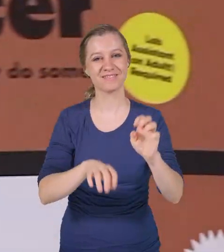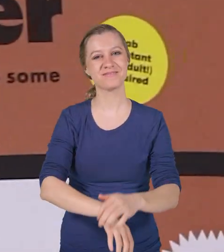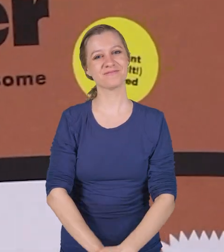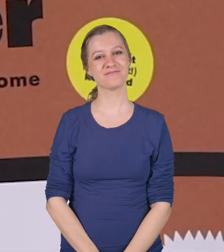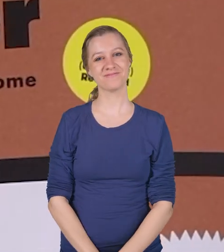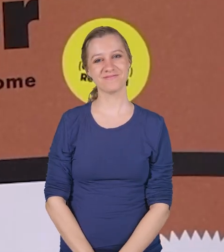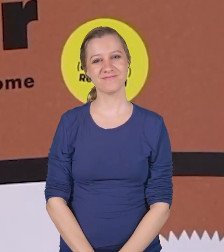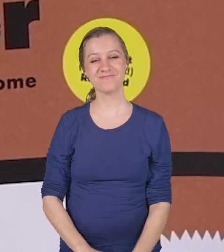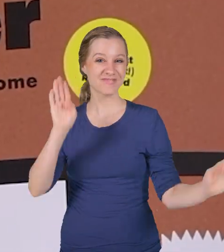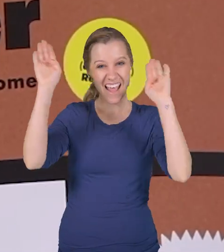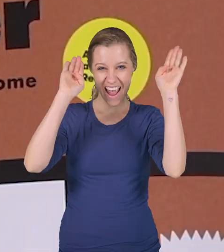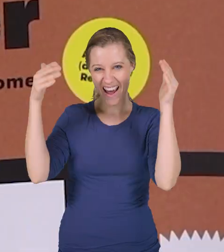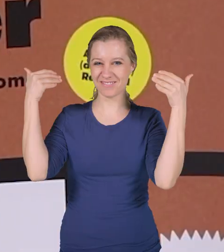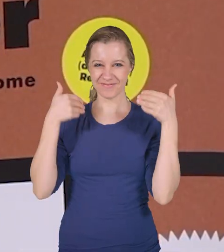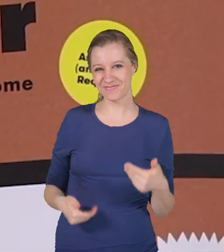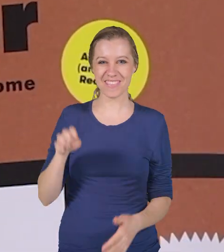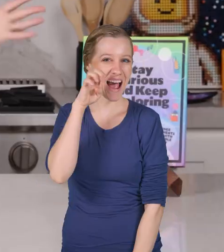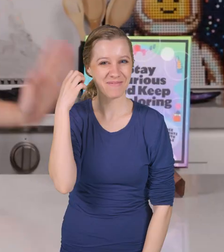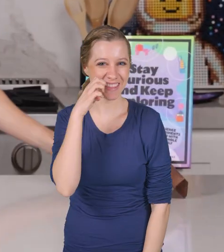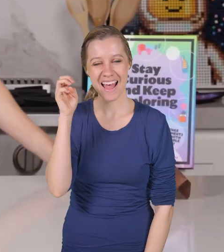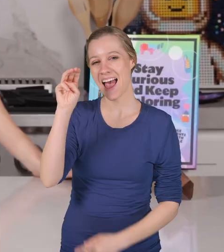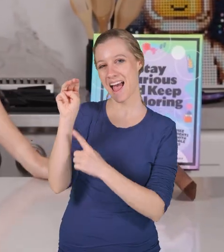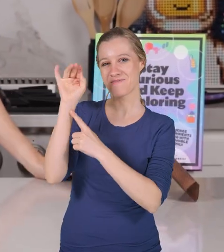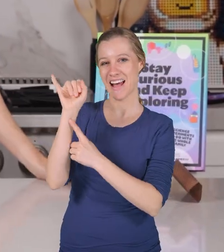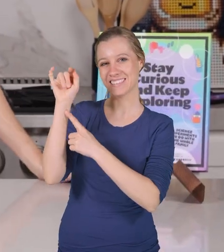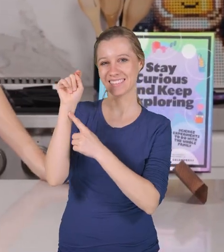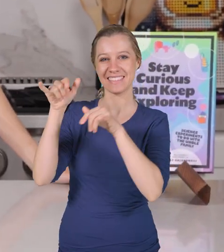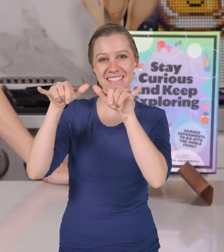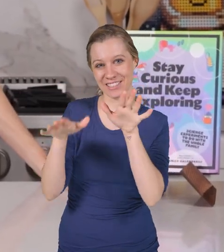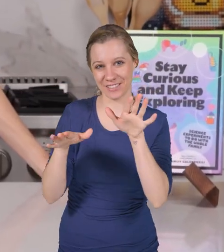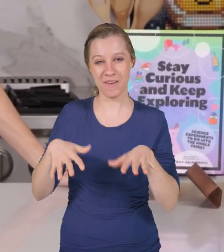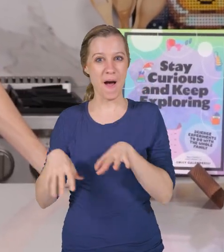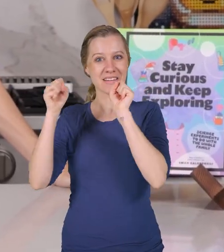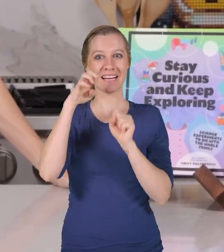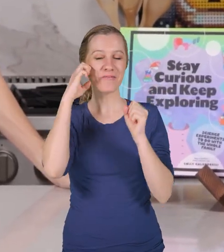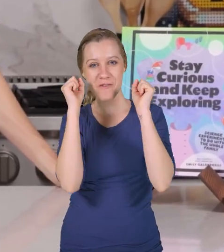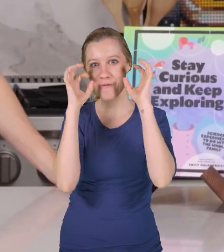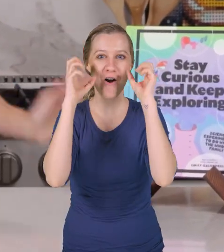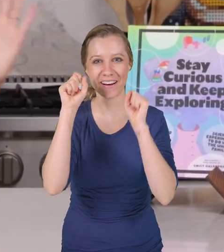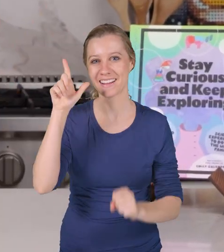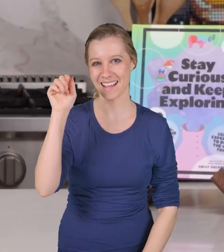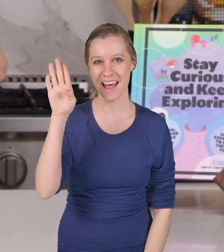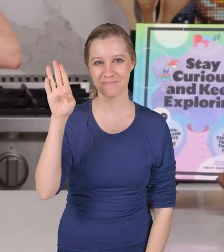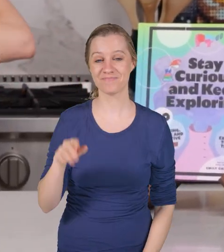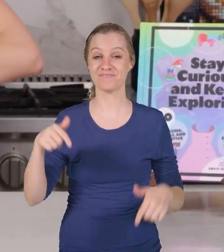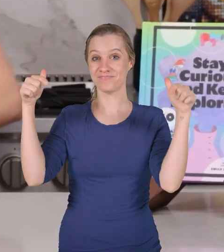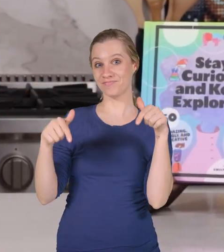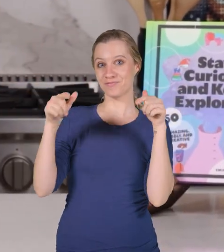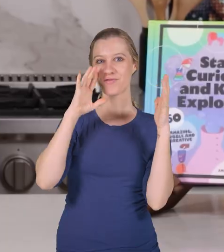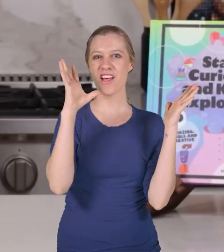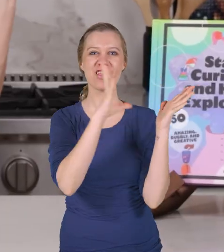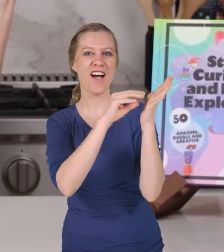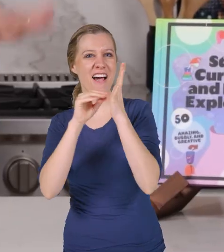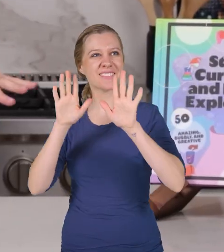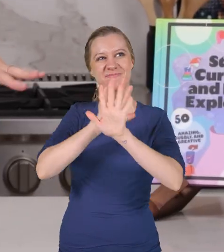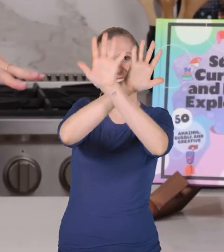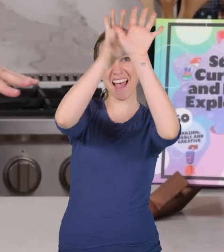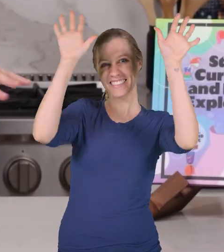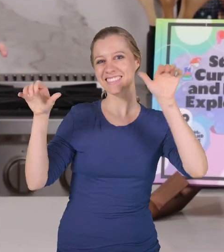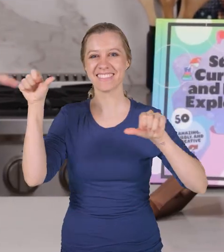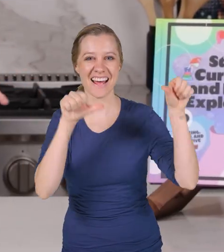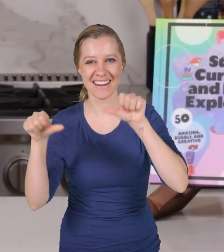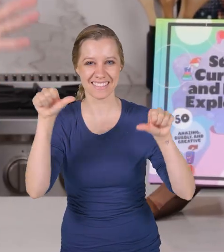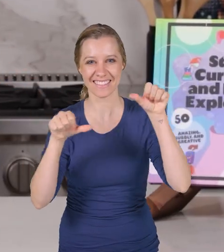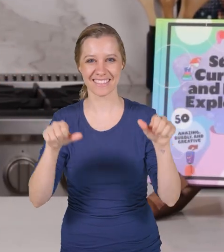my soap monster experiment. Hi, everyone. I'm Emily Calandrelli, MIT engineer and host of Emily's Wonder Lab. And on